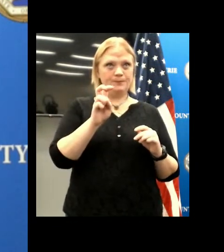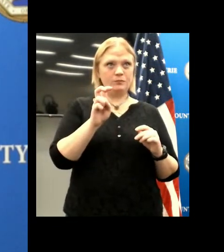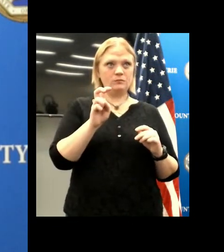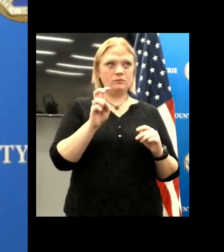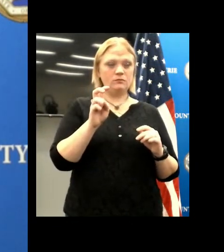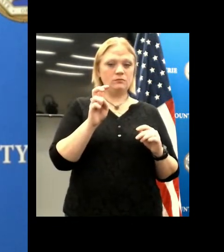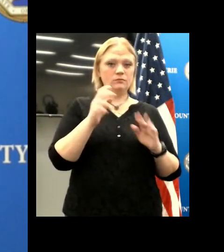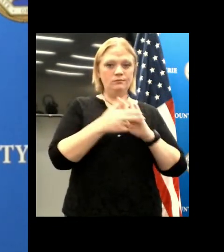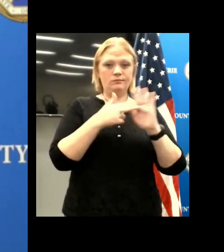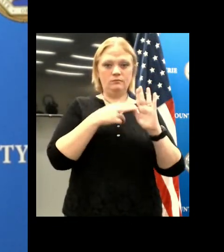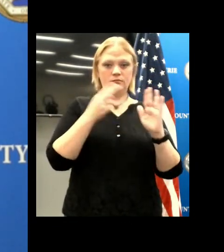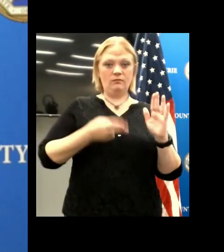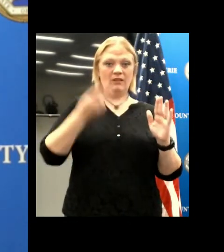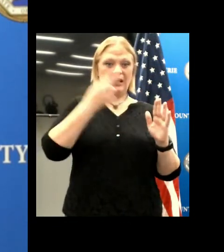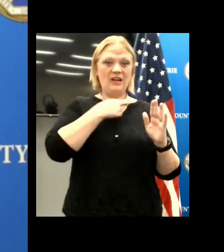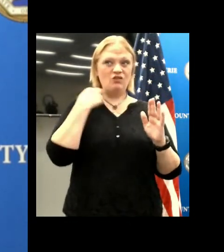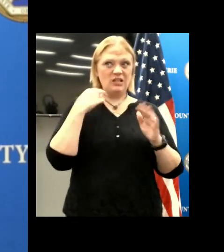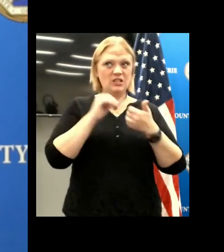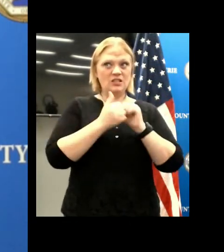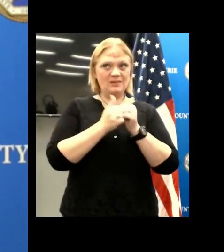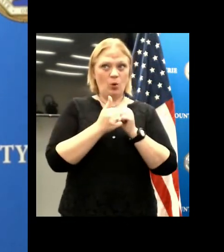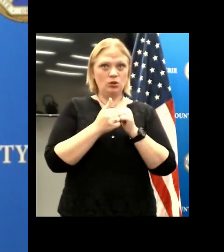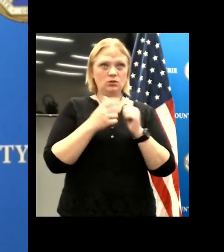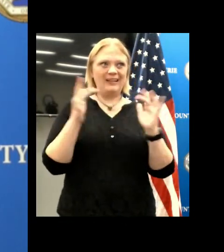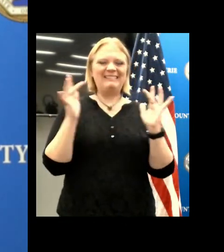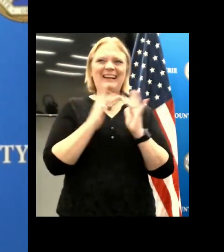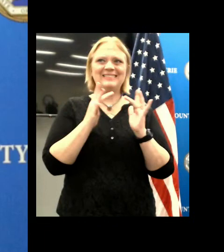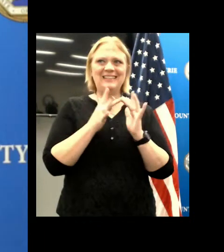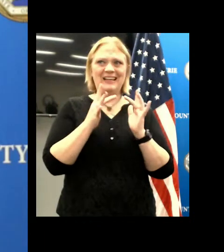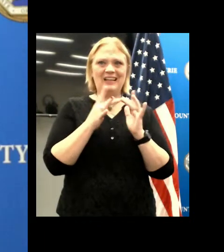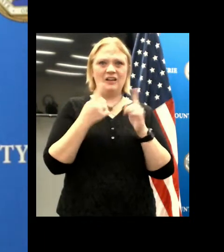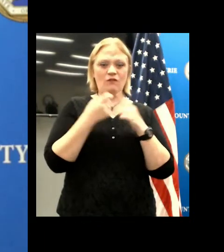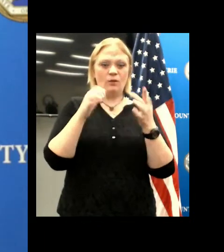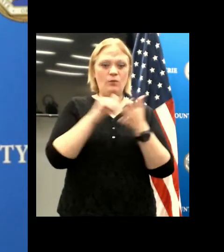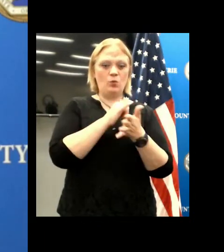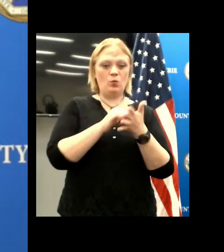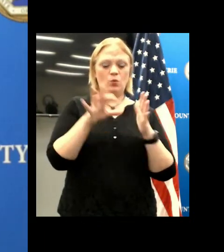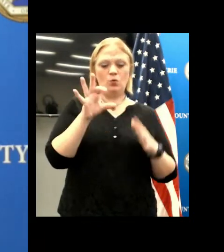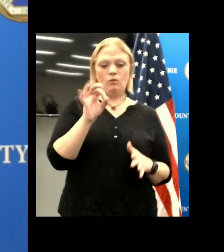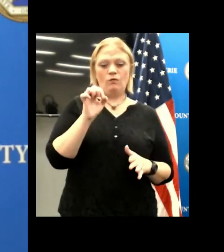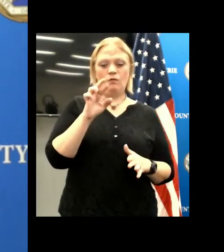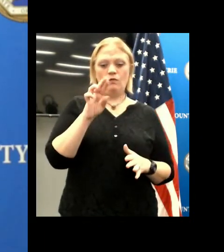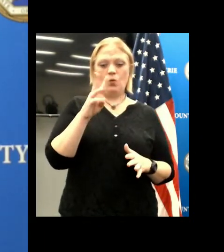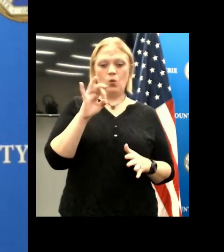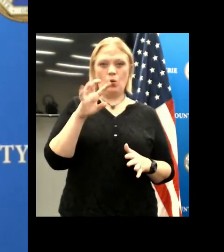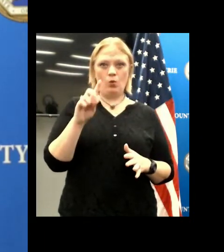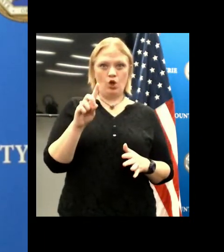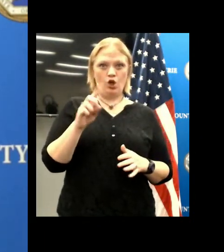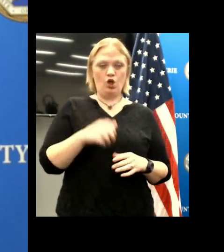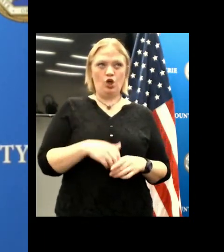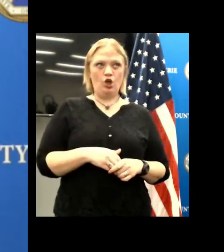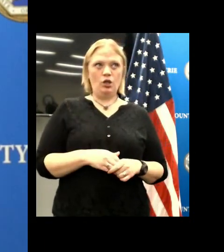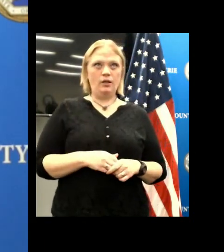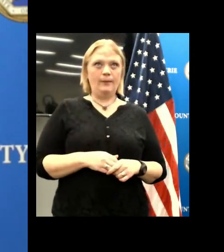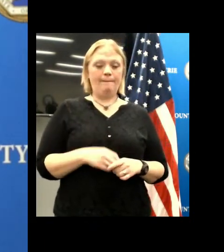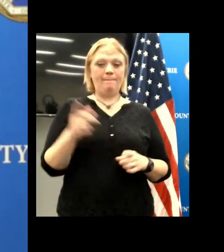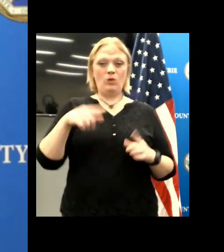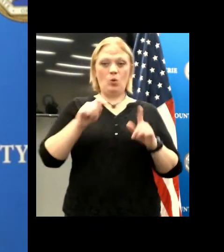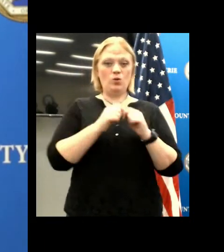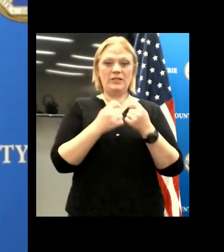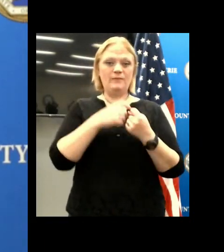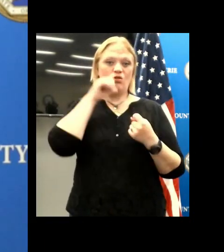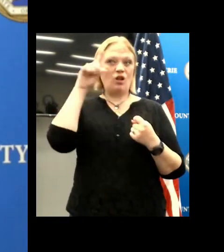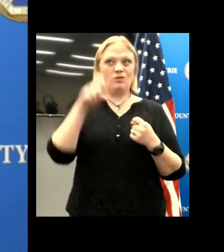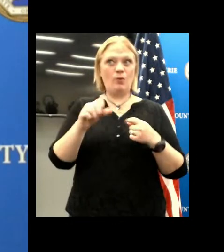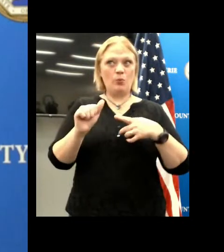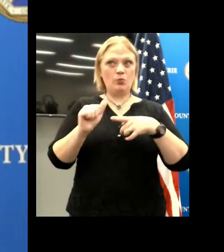are considered high-risk sports, high-risk contact by New York Forward, and actually. Those teams aren't even supposed